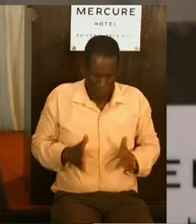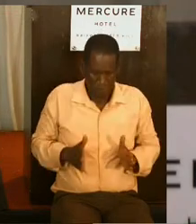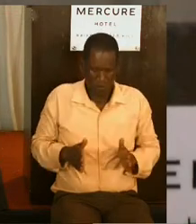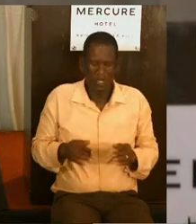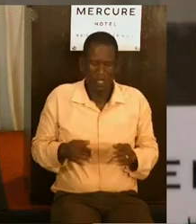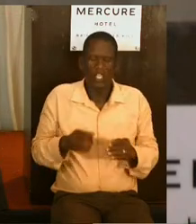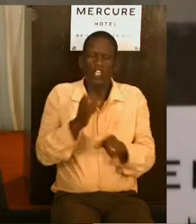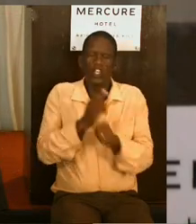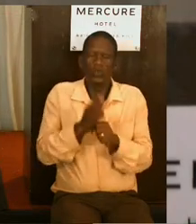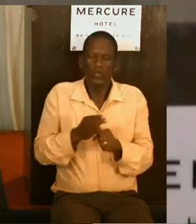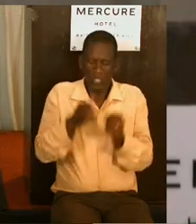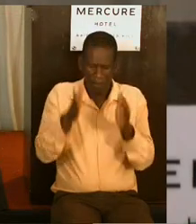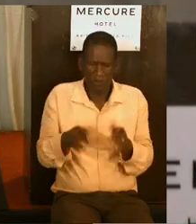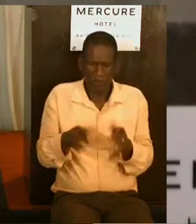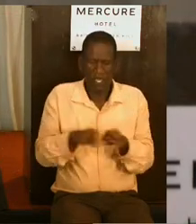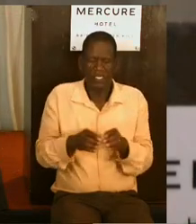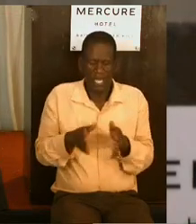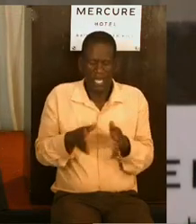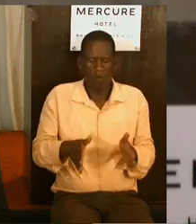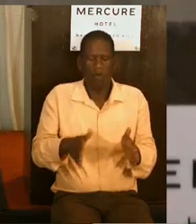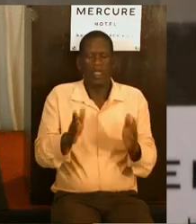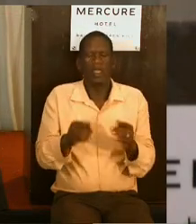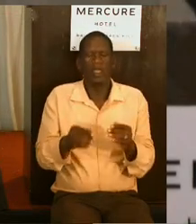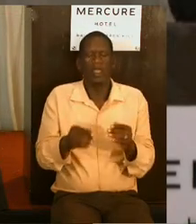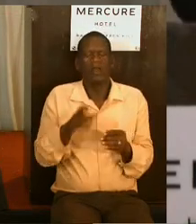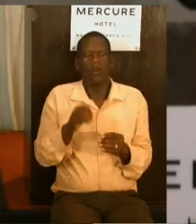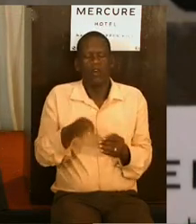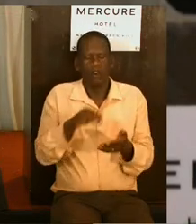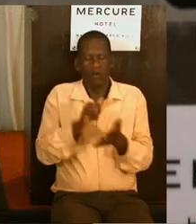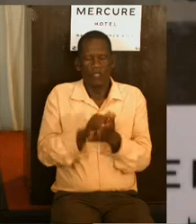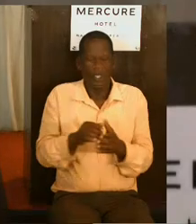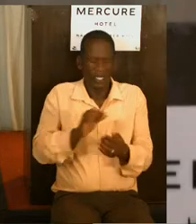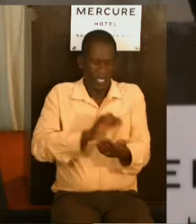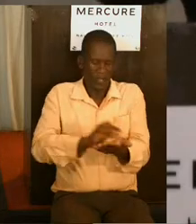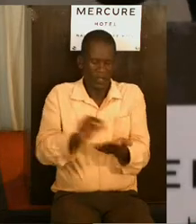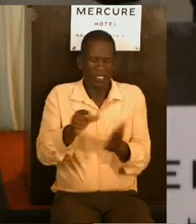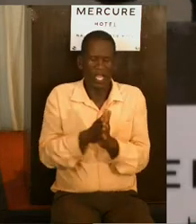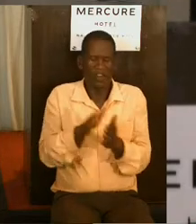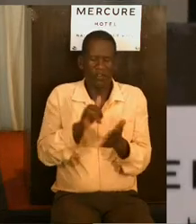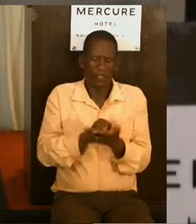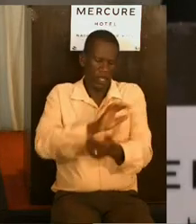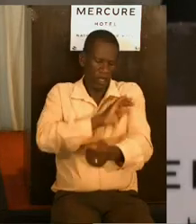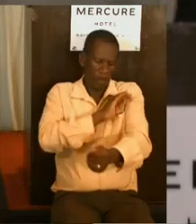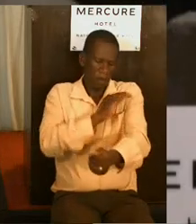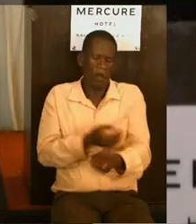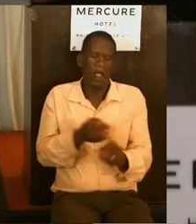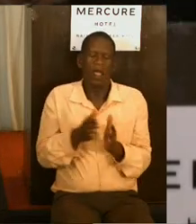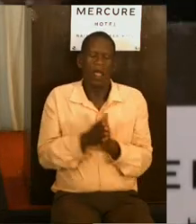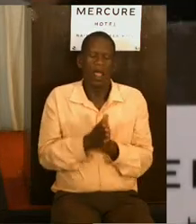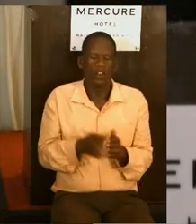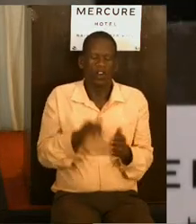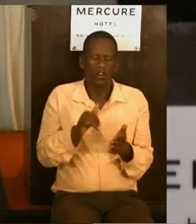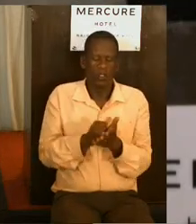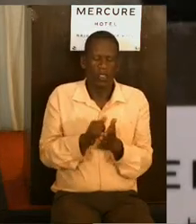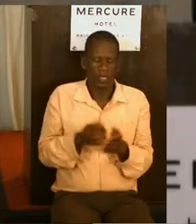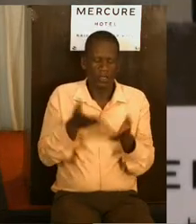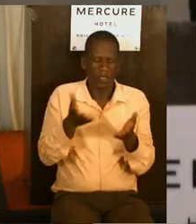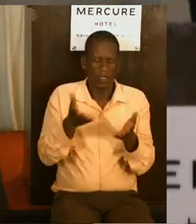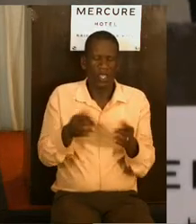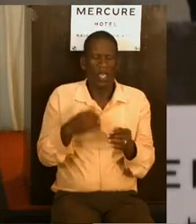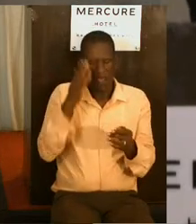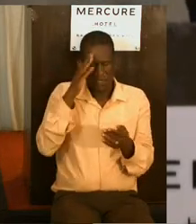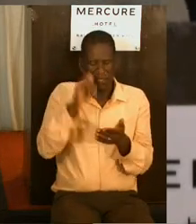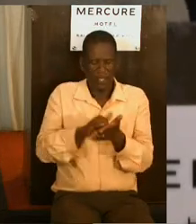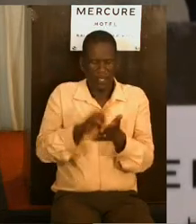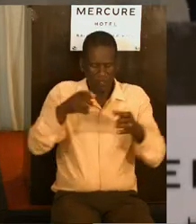he uses a human being as an Avenue of that Grace and of that power and the end of that conduit and I think